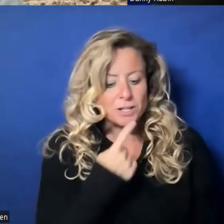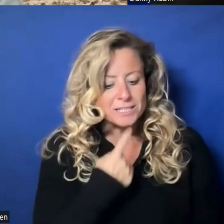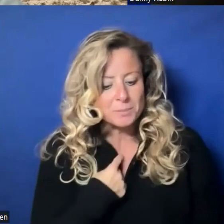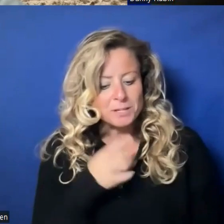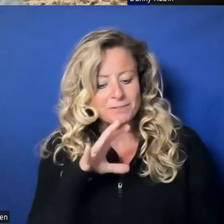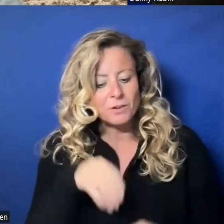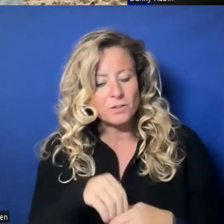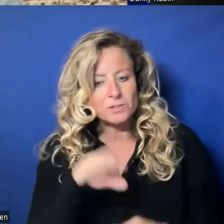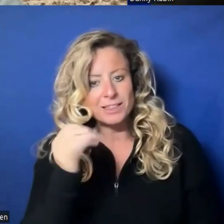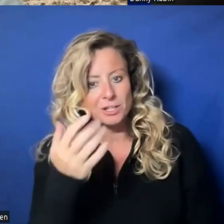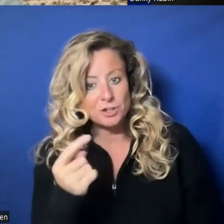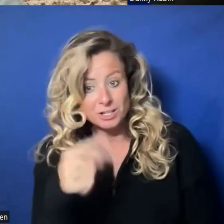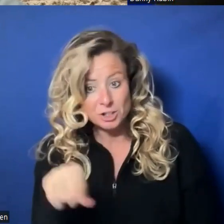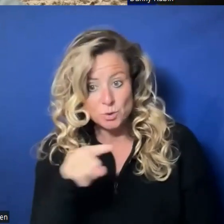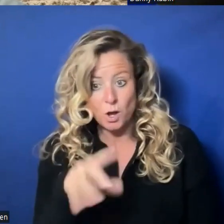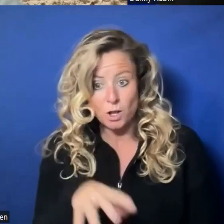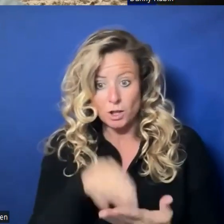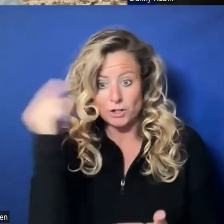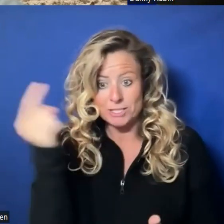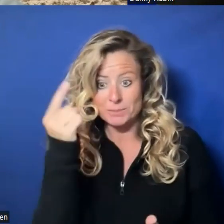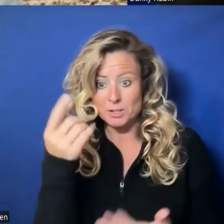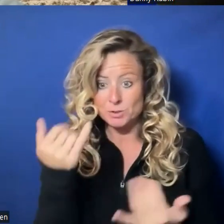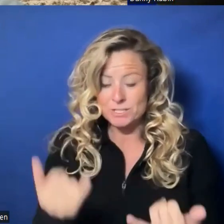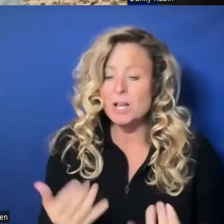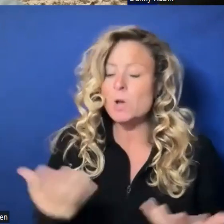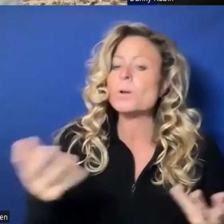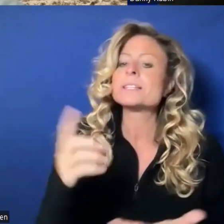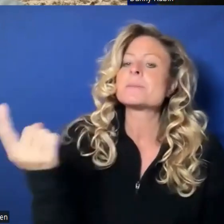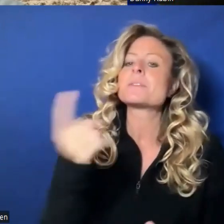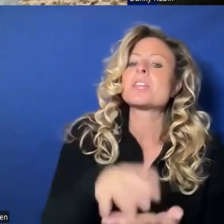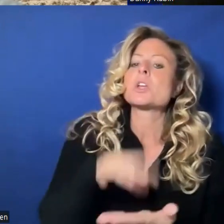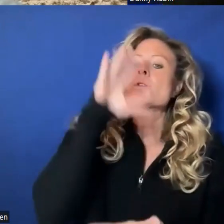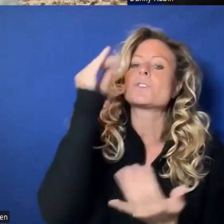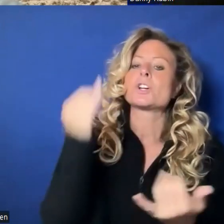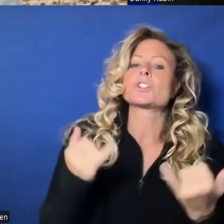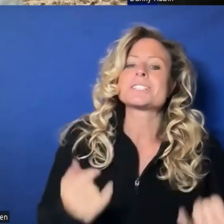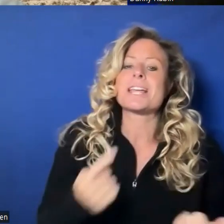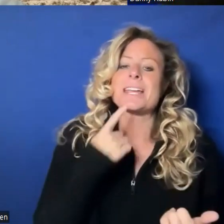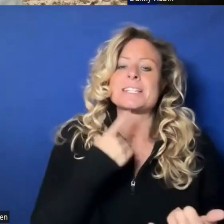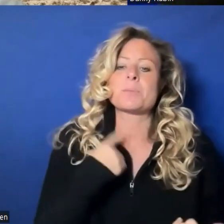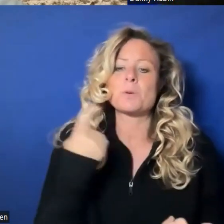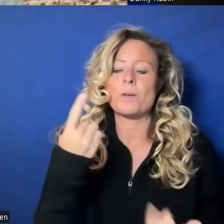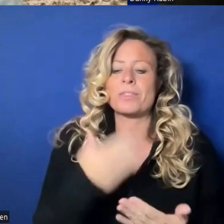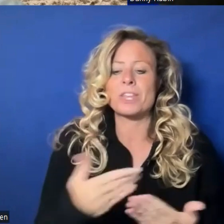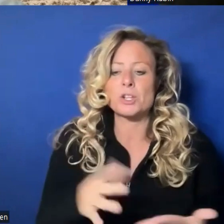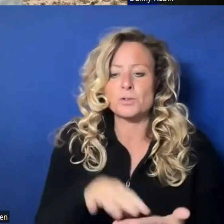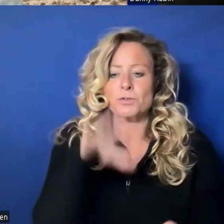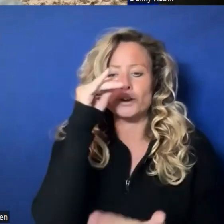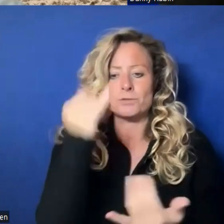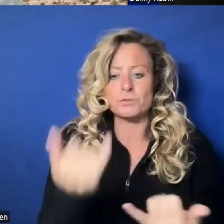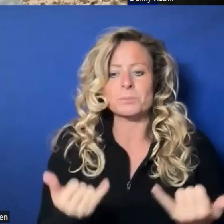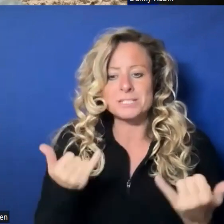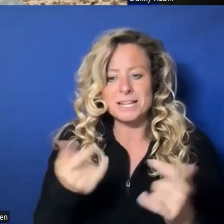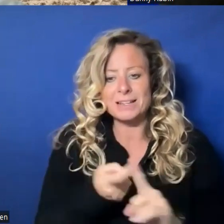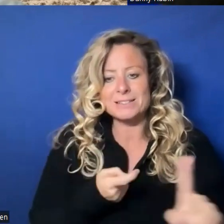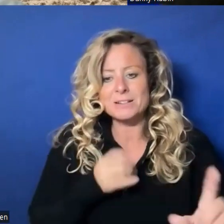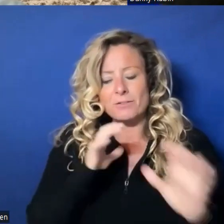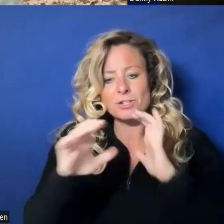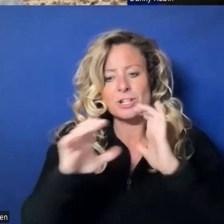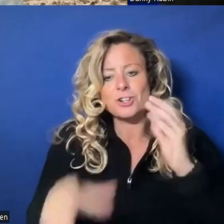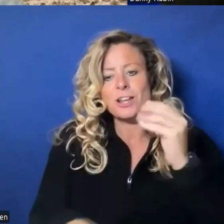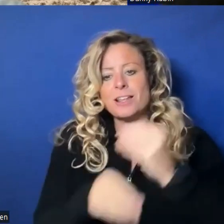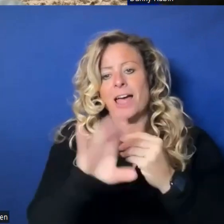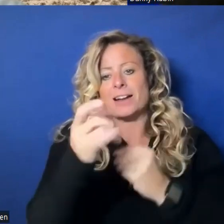chat, did everybody learn something today? What's something you learned today? Tell me one thing you're going to take away from today's conversation. Put it in the